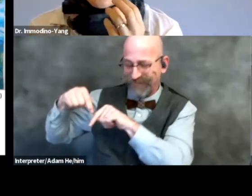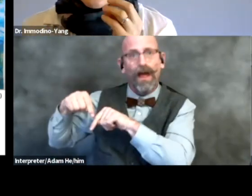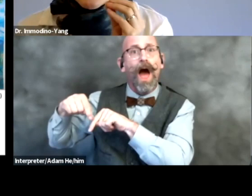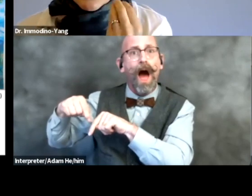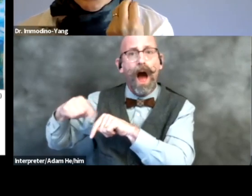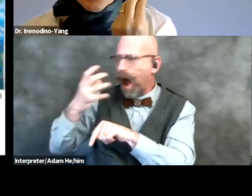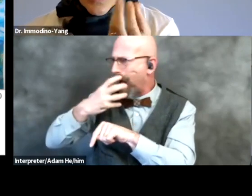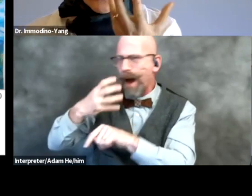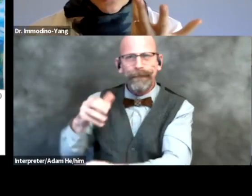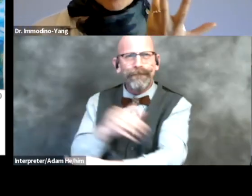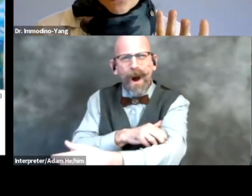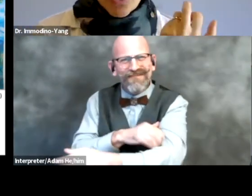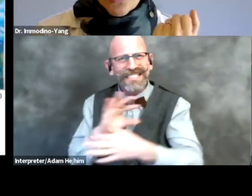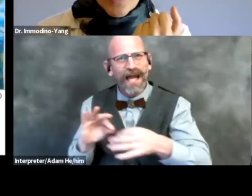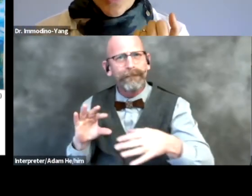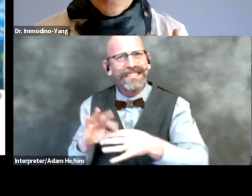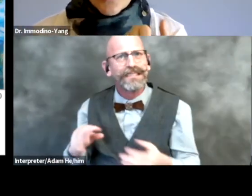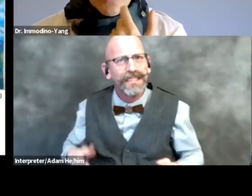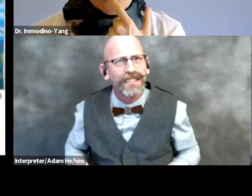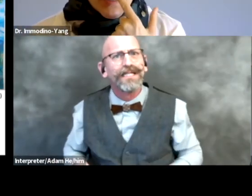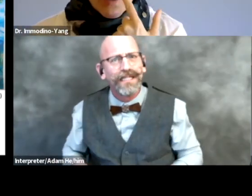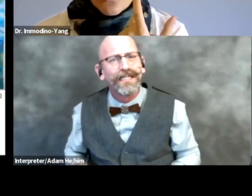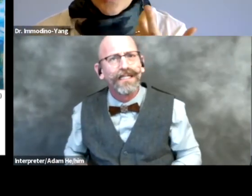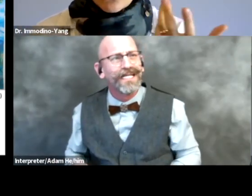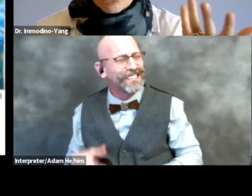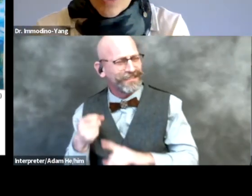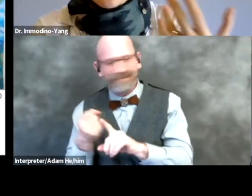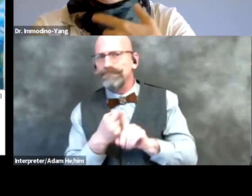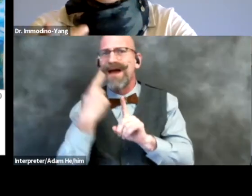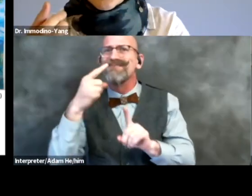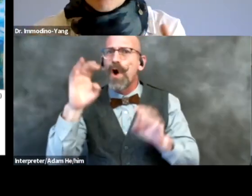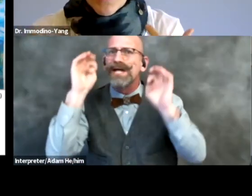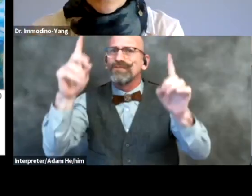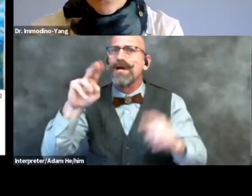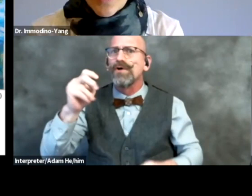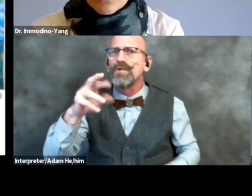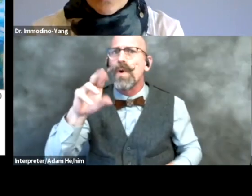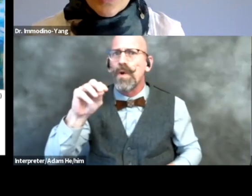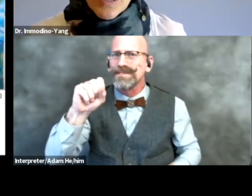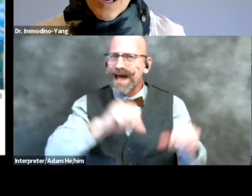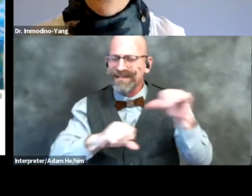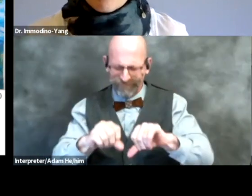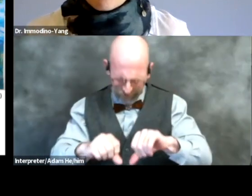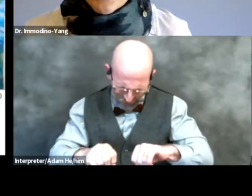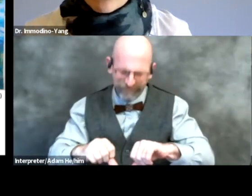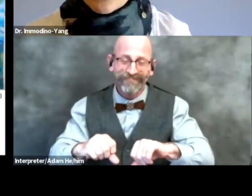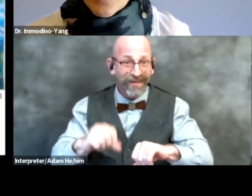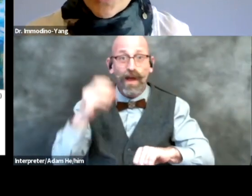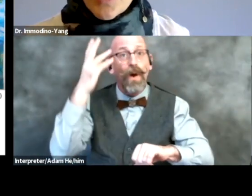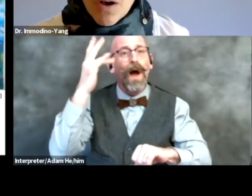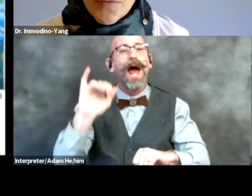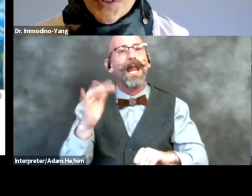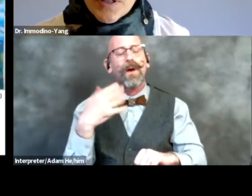statement in an educational neuroscience context, because it shines the light back around on the